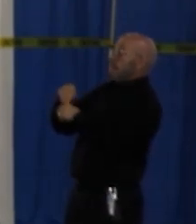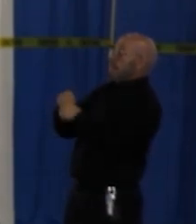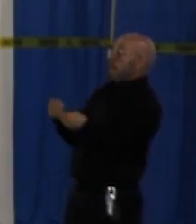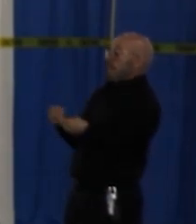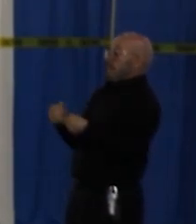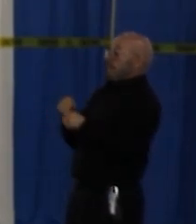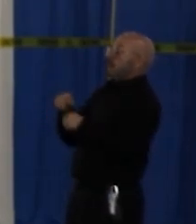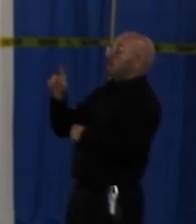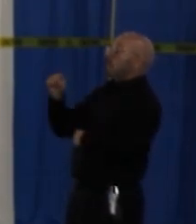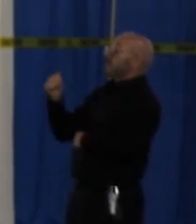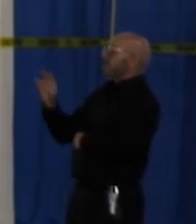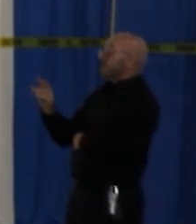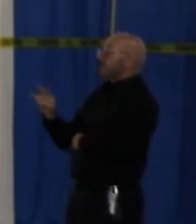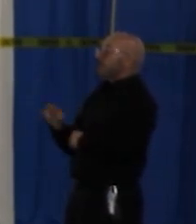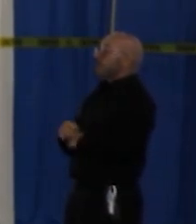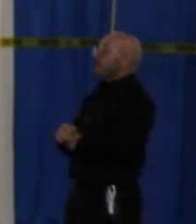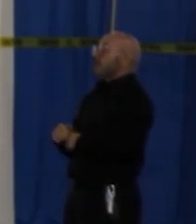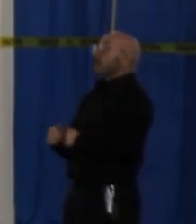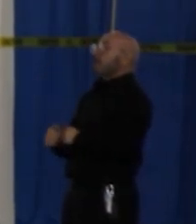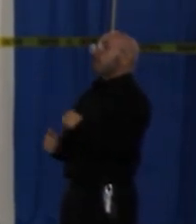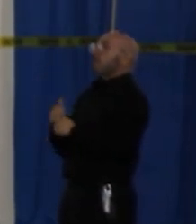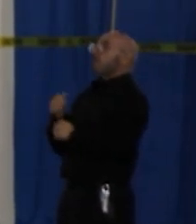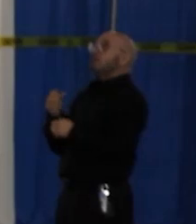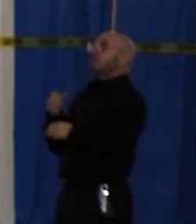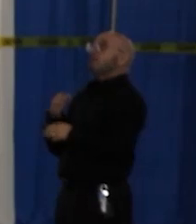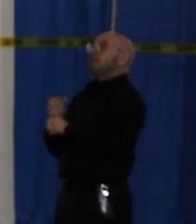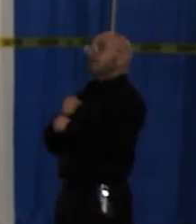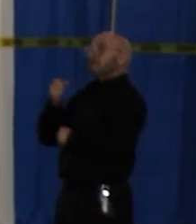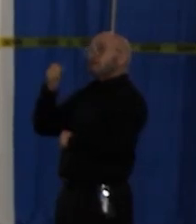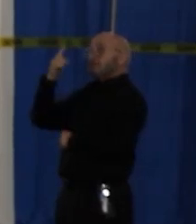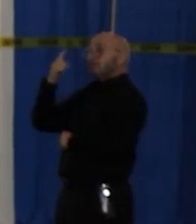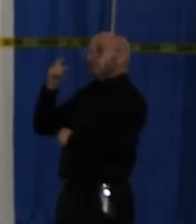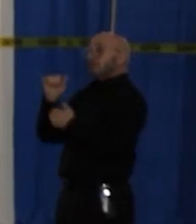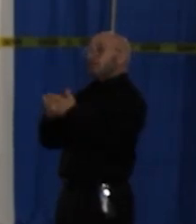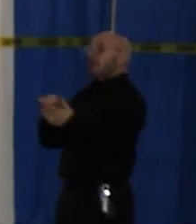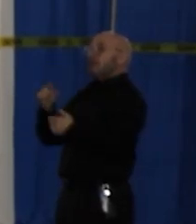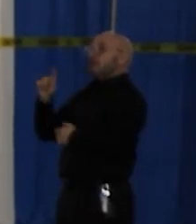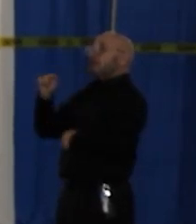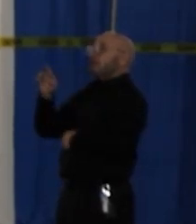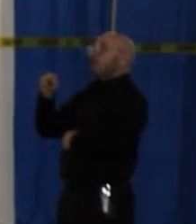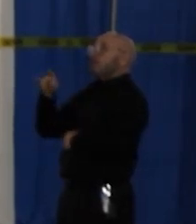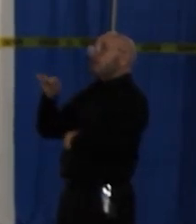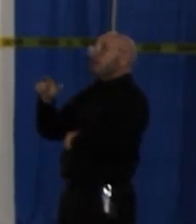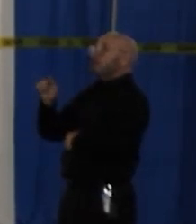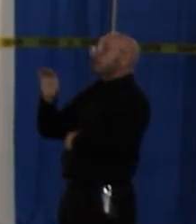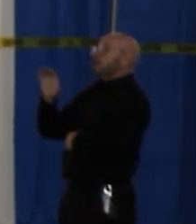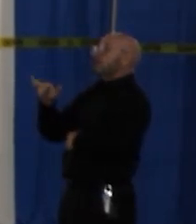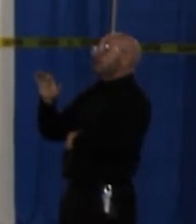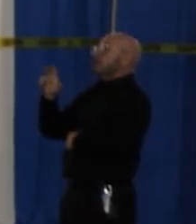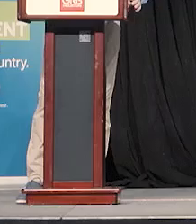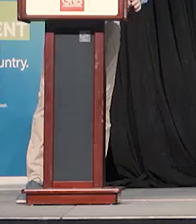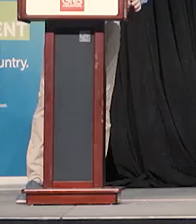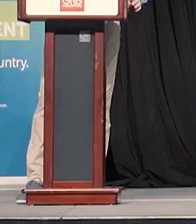in 2017. But the main takeaway from this is most of the time with our tropical cyclones, water is the main